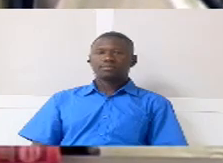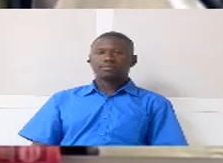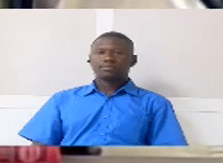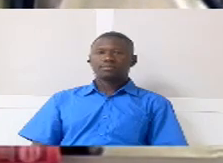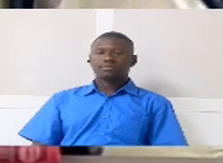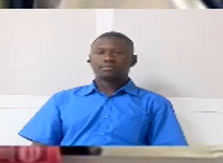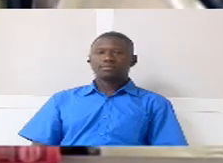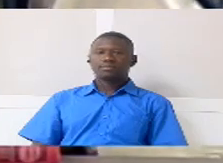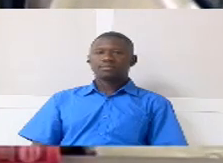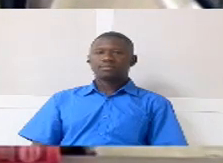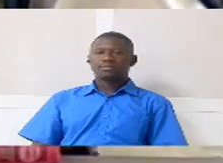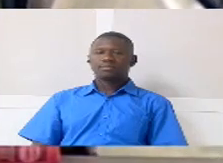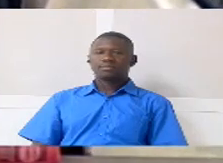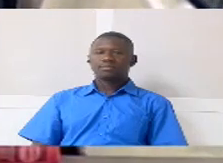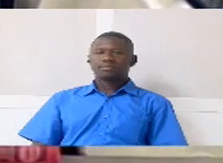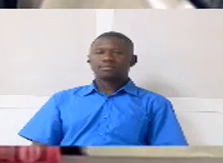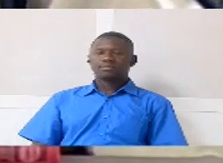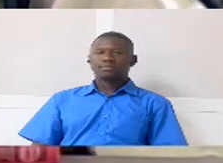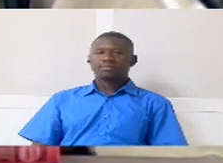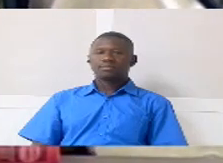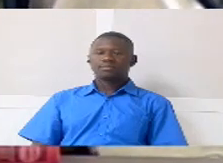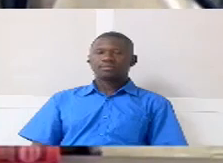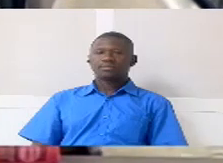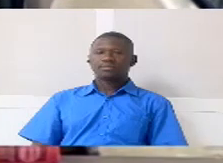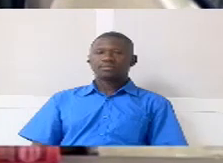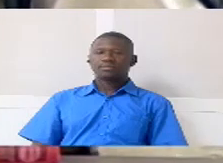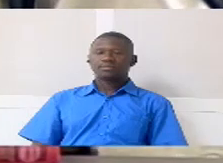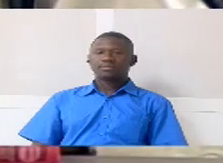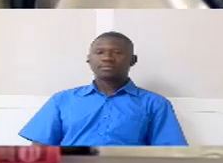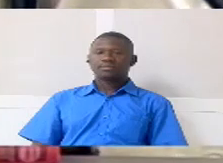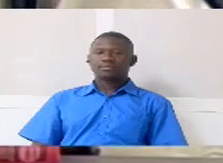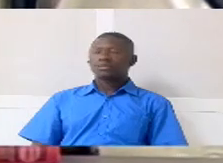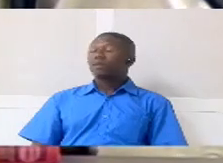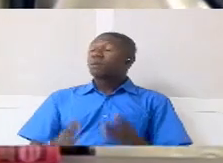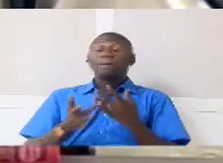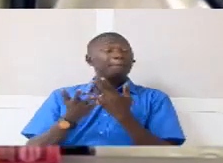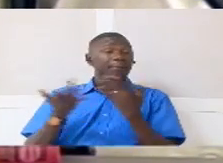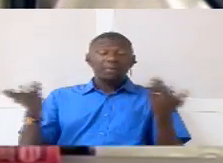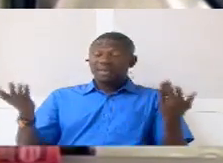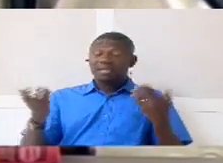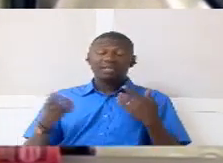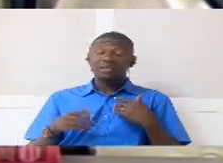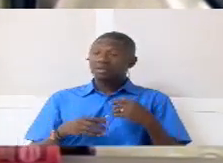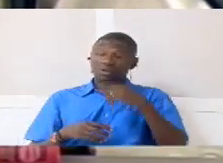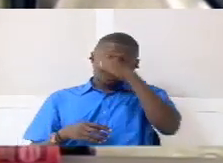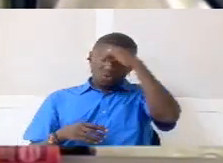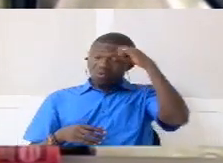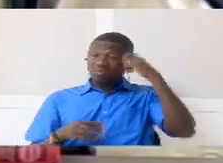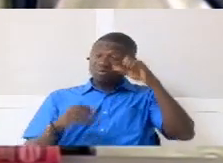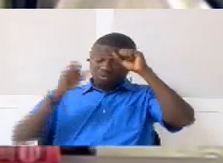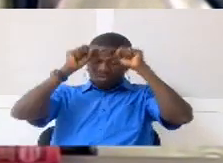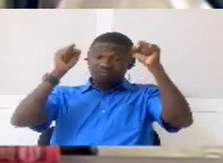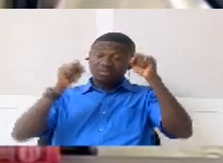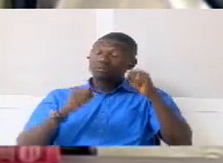kundu kumba jamal nge jel nge jel nge jel nge jama bala fa umori. Andi ke nafena kasoko nole. Many officials of government were brought to the government,